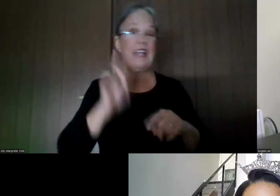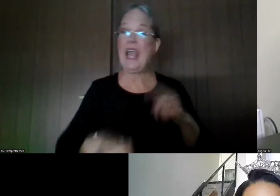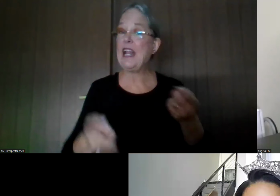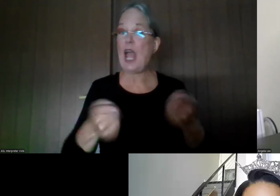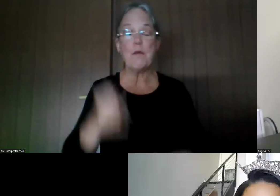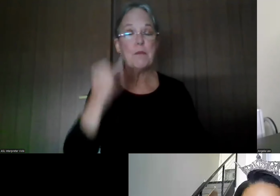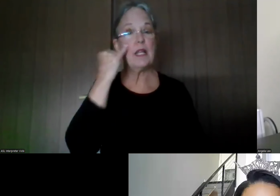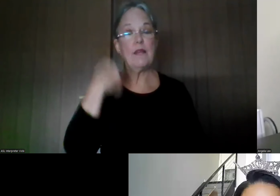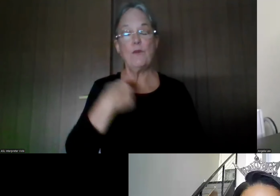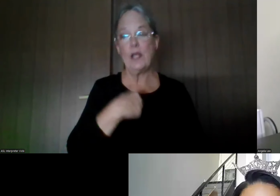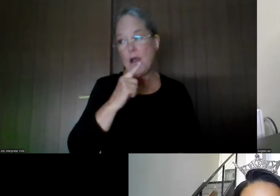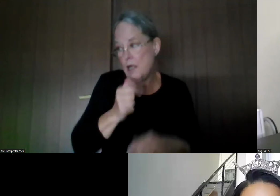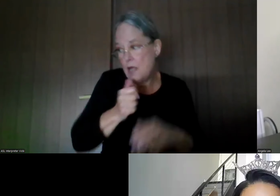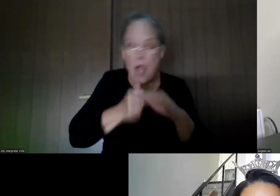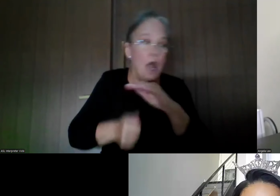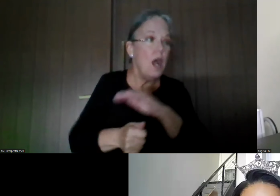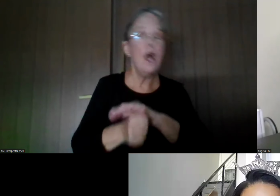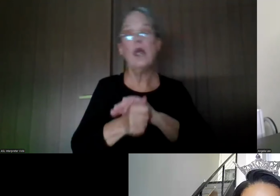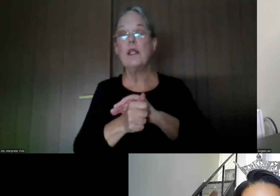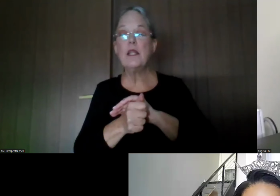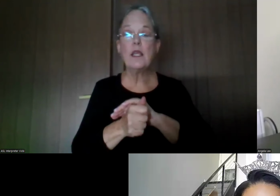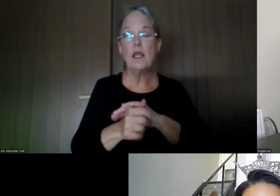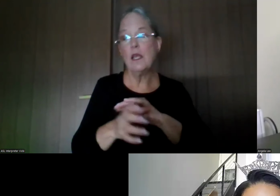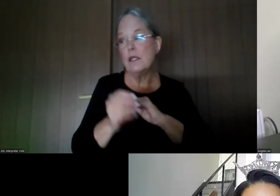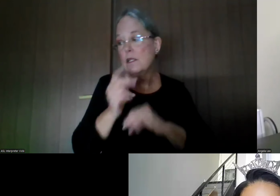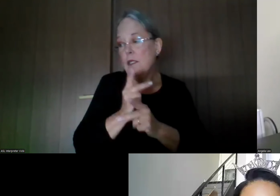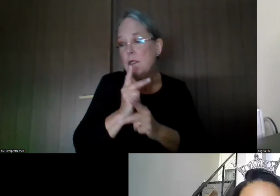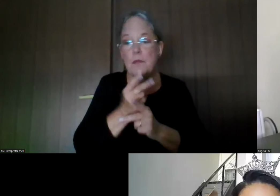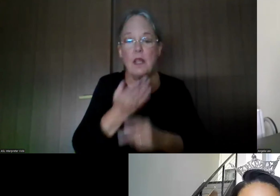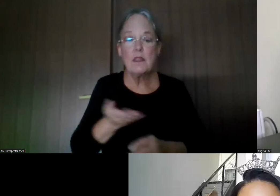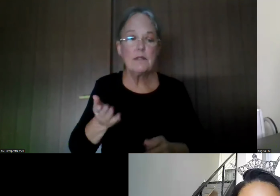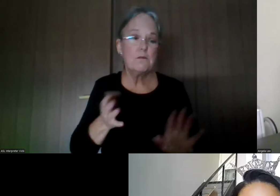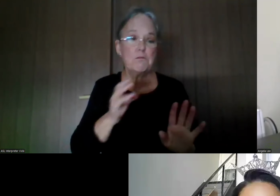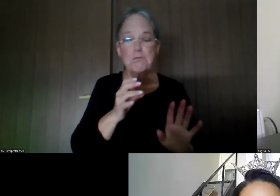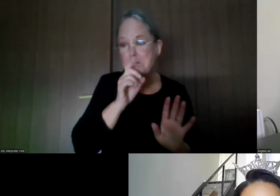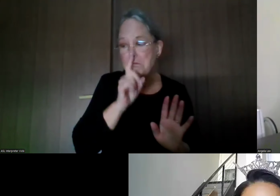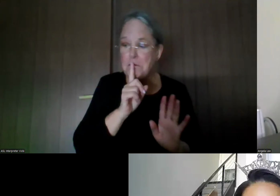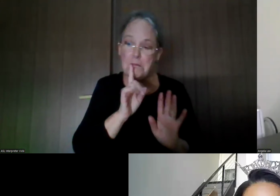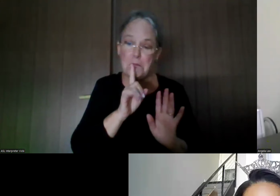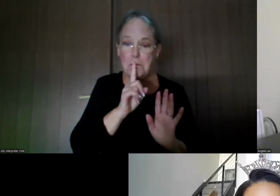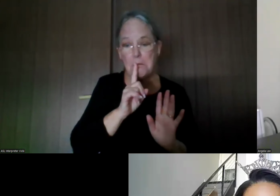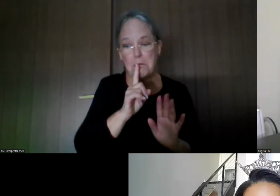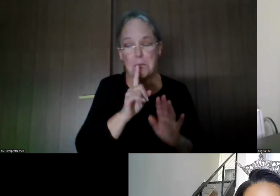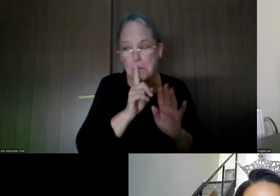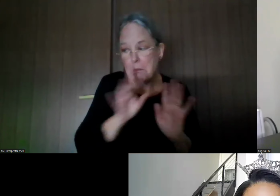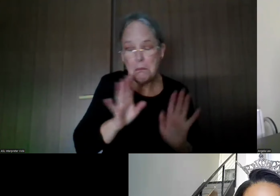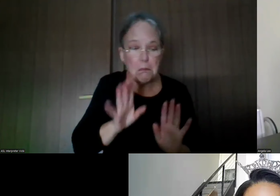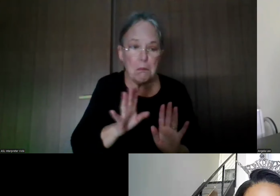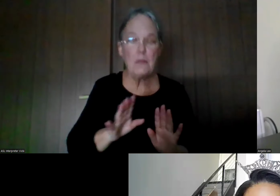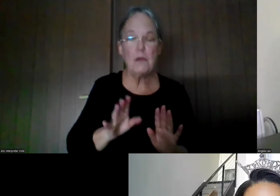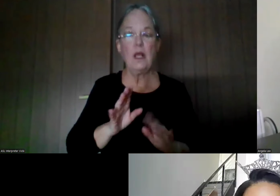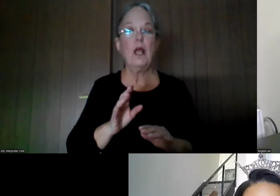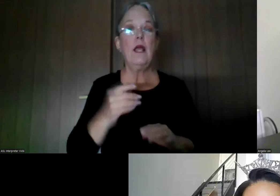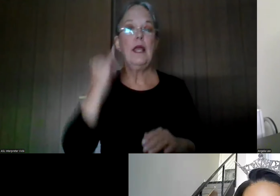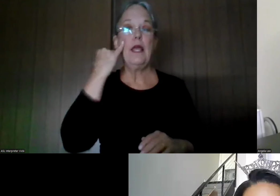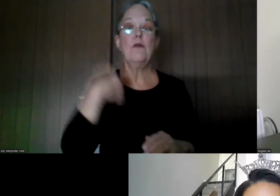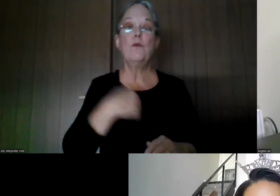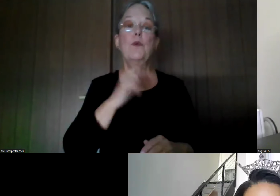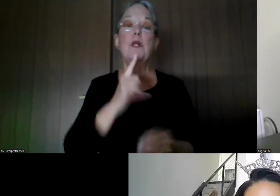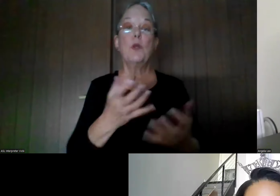are hiding and if we are keeping things under wraps, because if we really want to